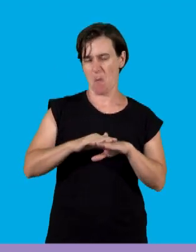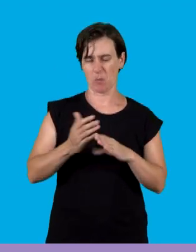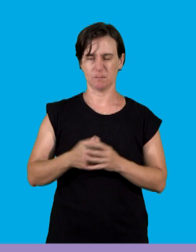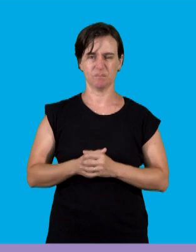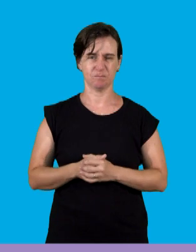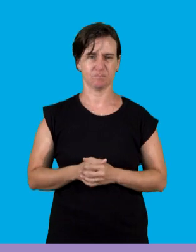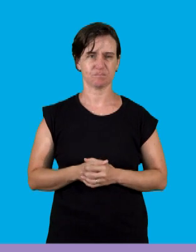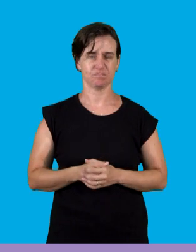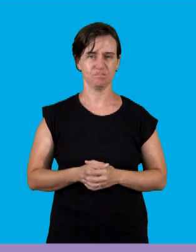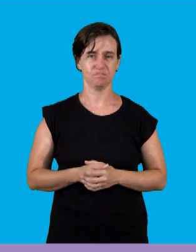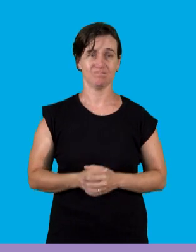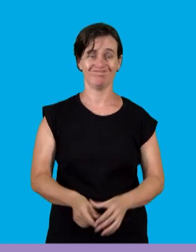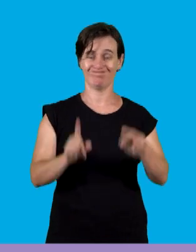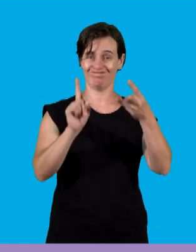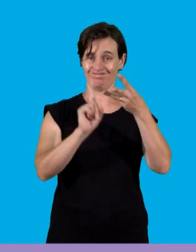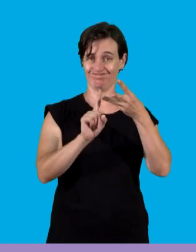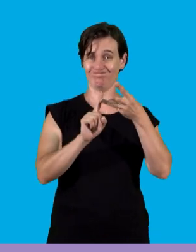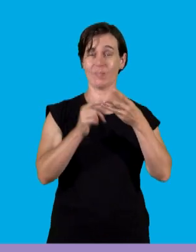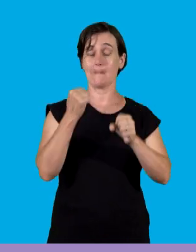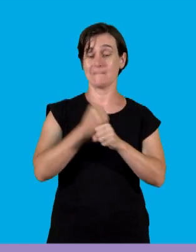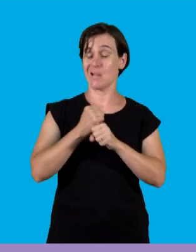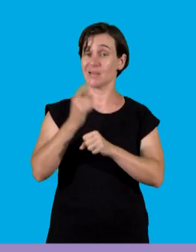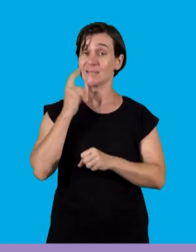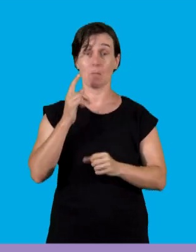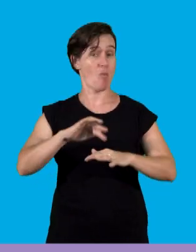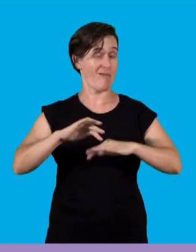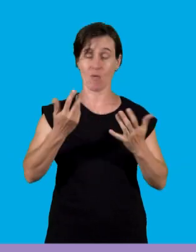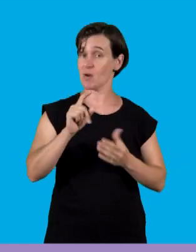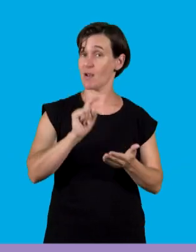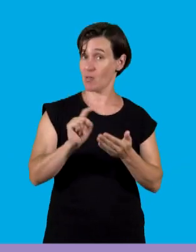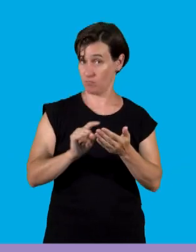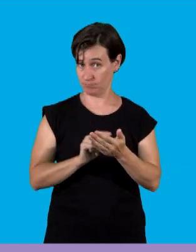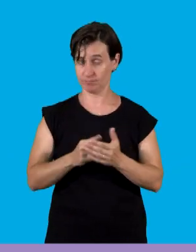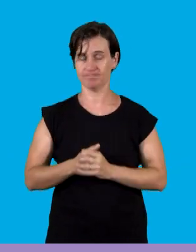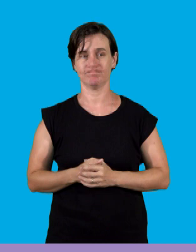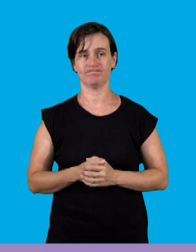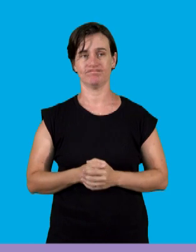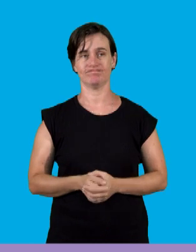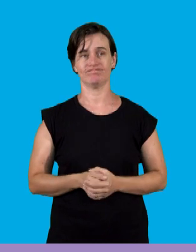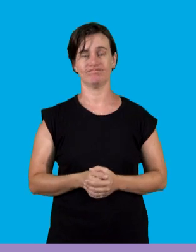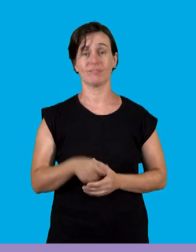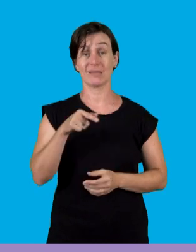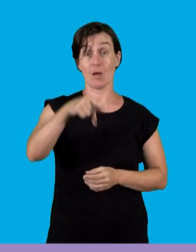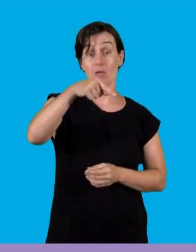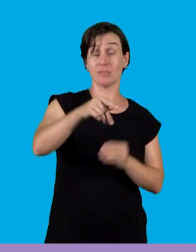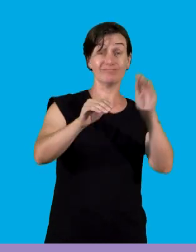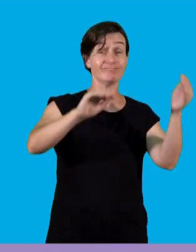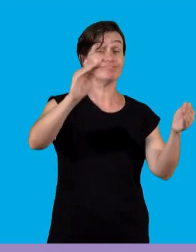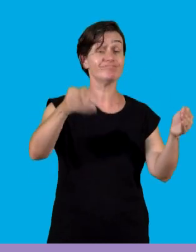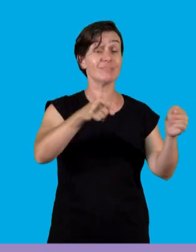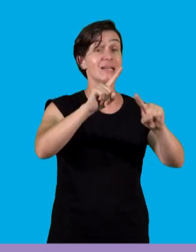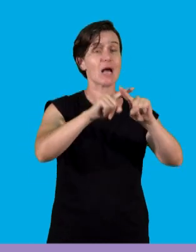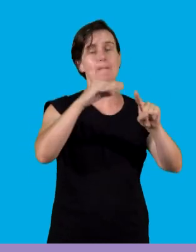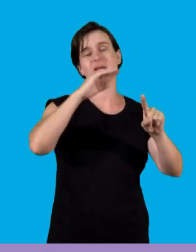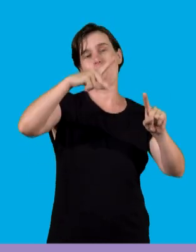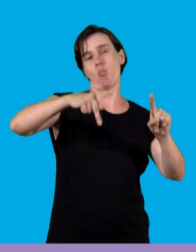of these questions. Now the next one there says simplify the following again without the use of a calculator. We have a product that